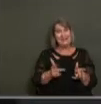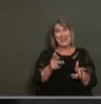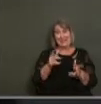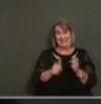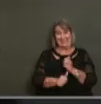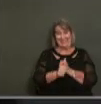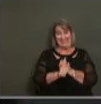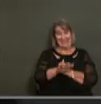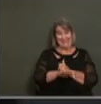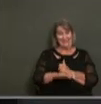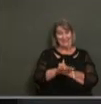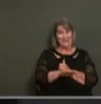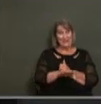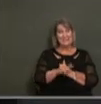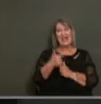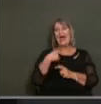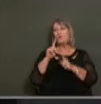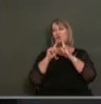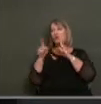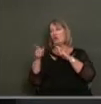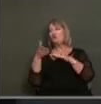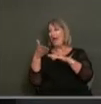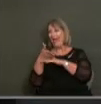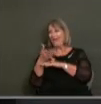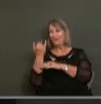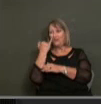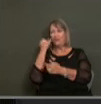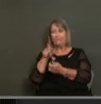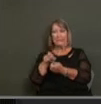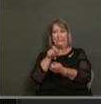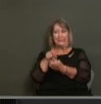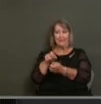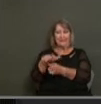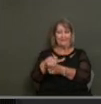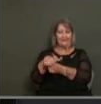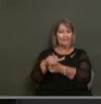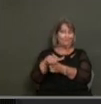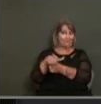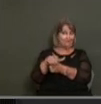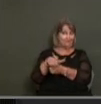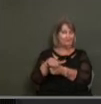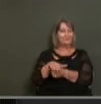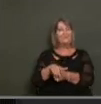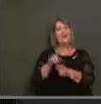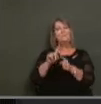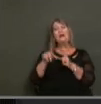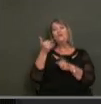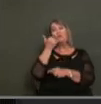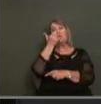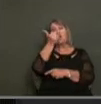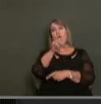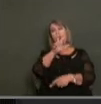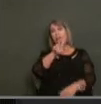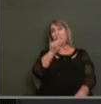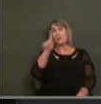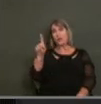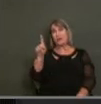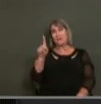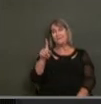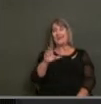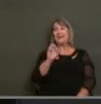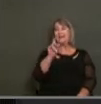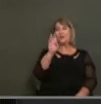you do, I'll talk to you if you have a specific location at this meeting. You always want to call that into 311, and either